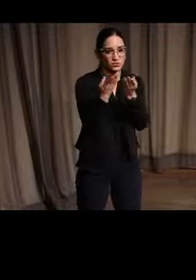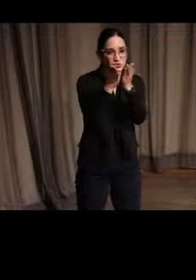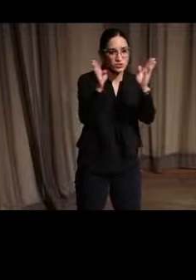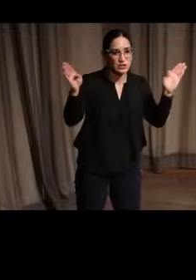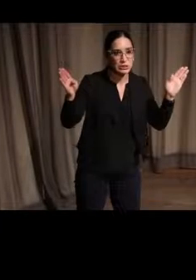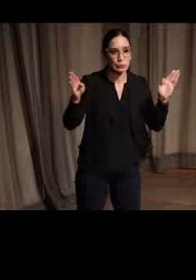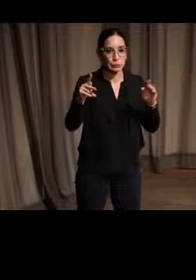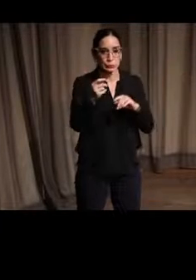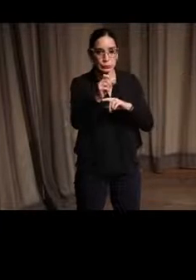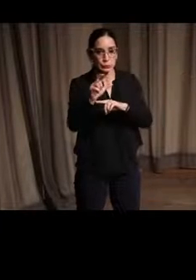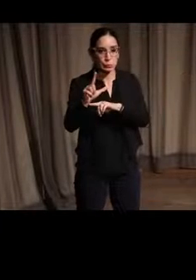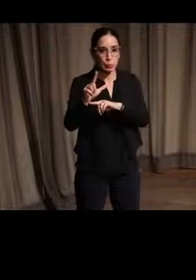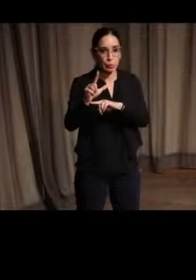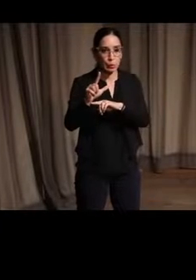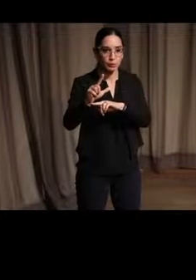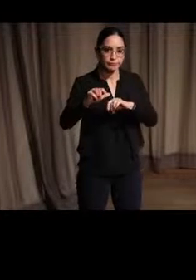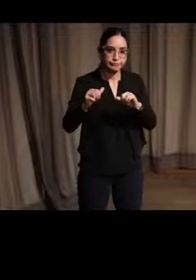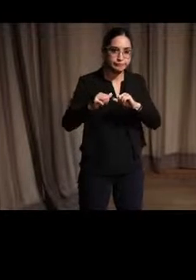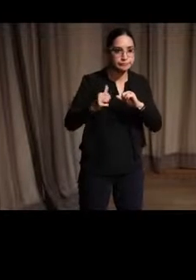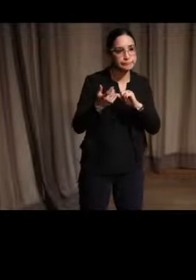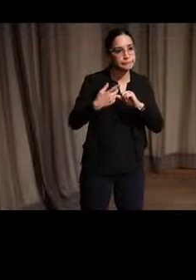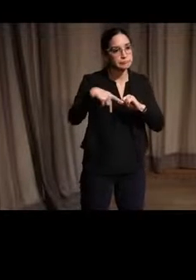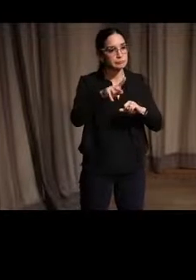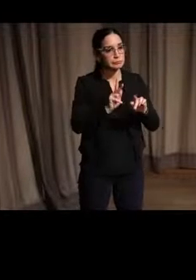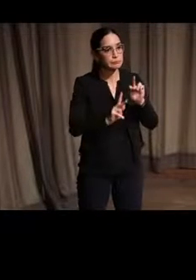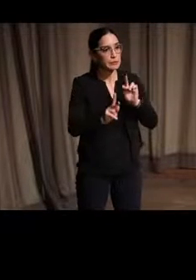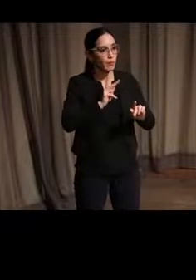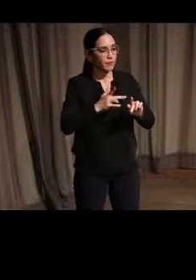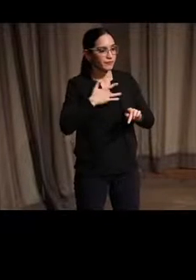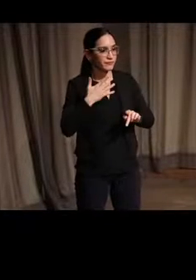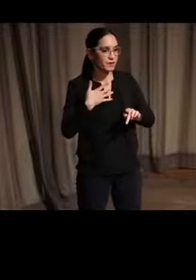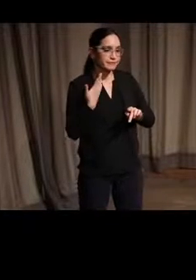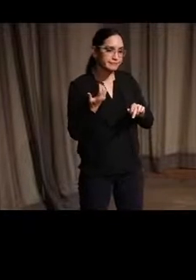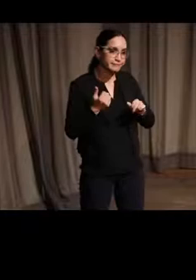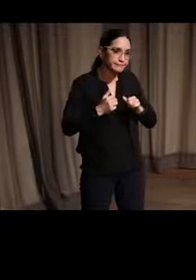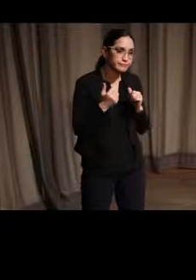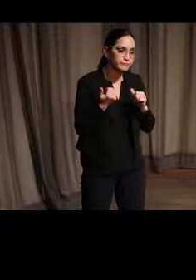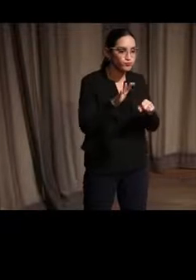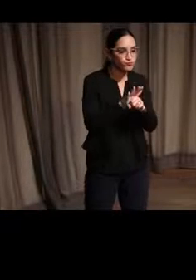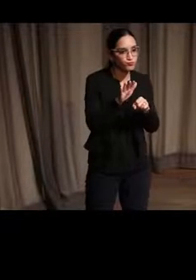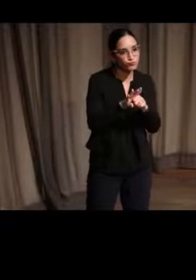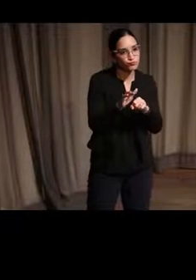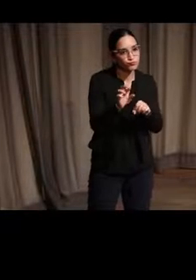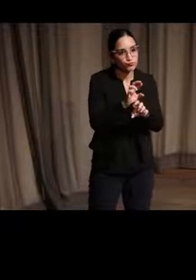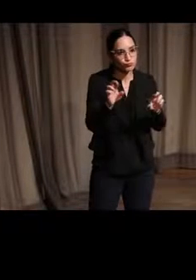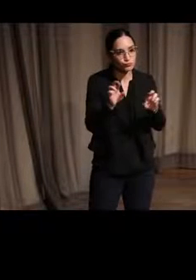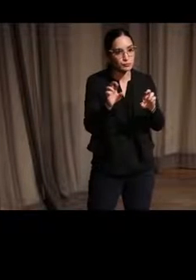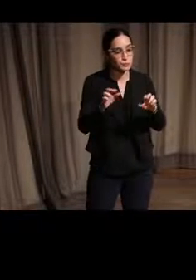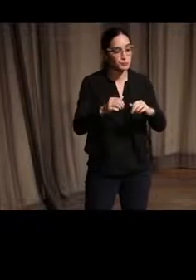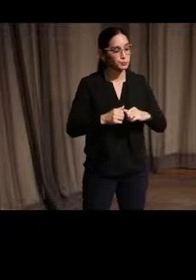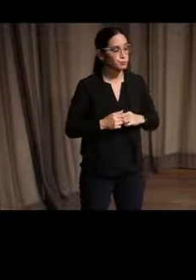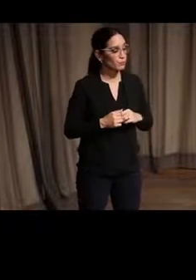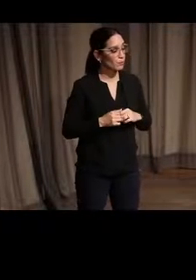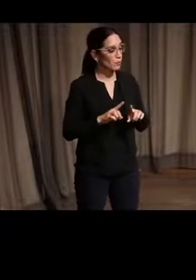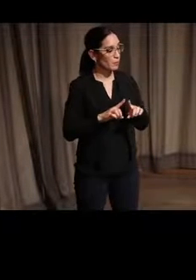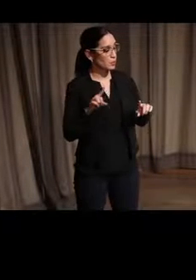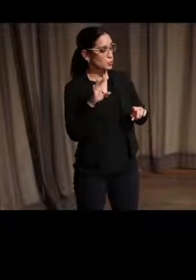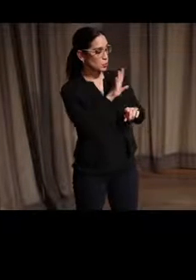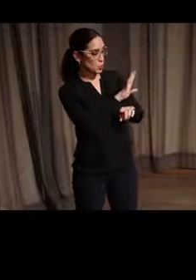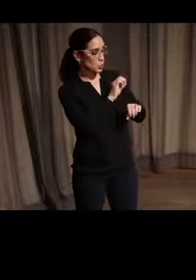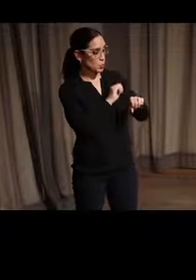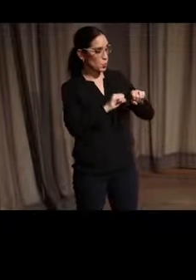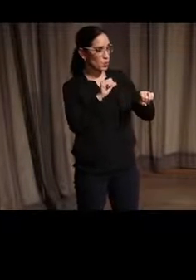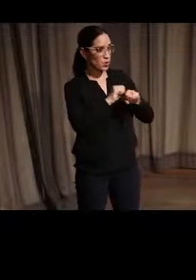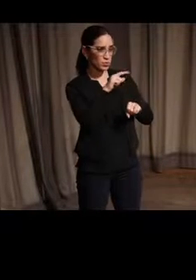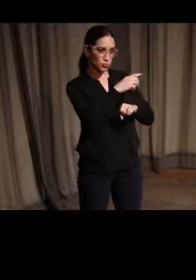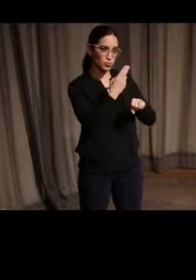tools for people to take with them in terms of interpreting art. But going back to your practice, you use your body a lot within your